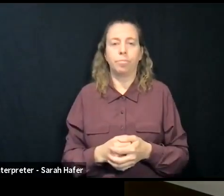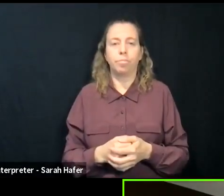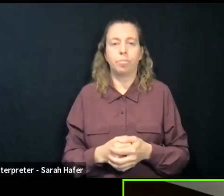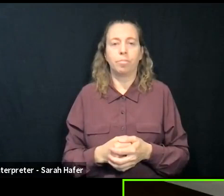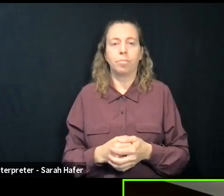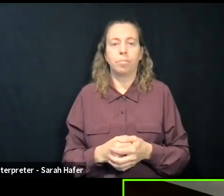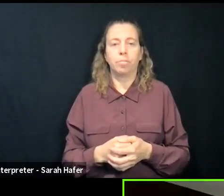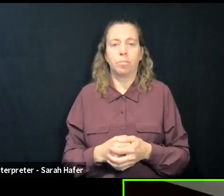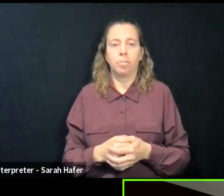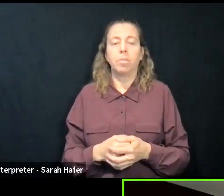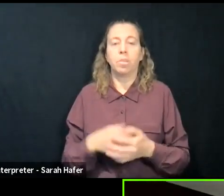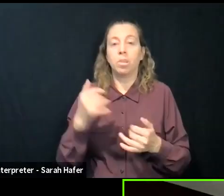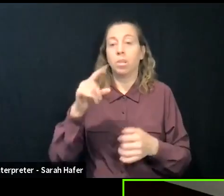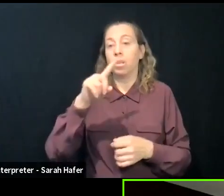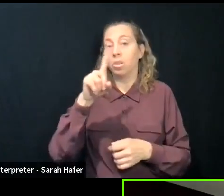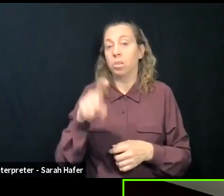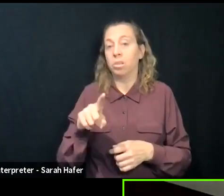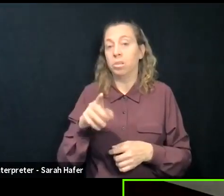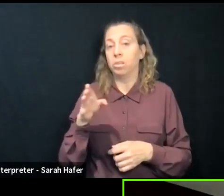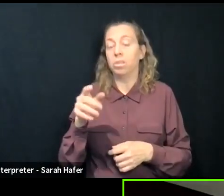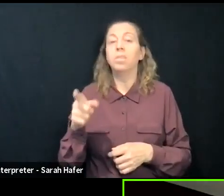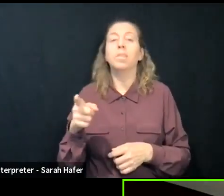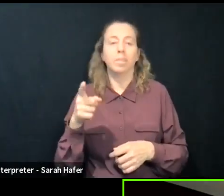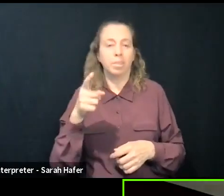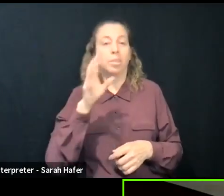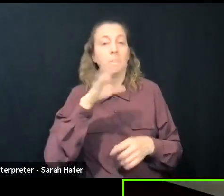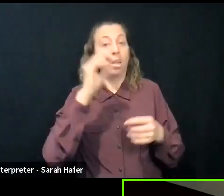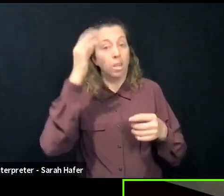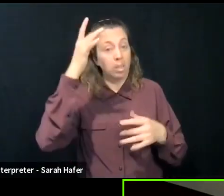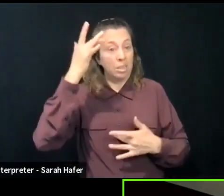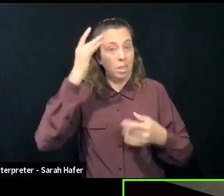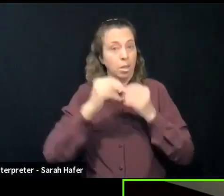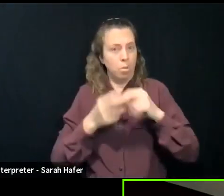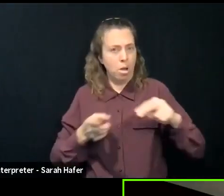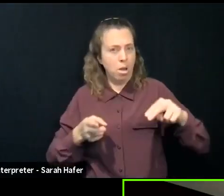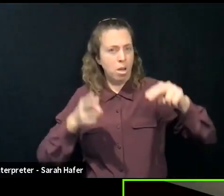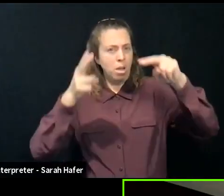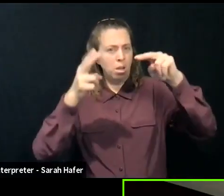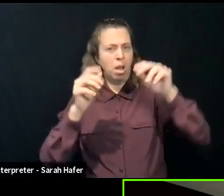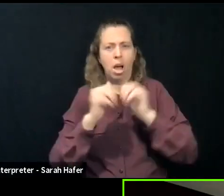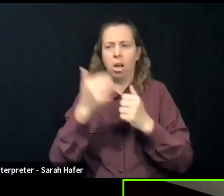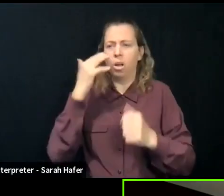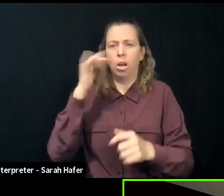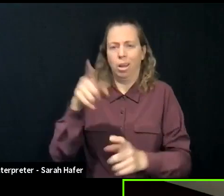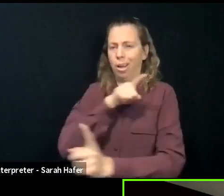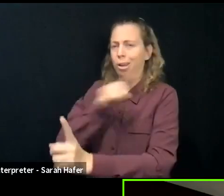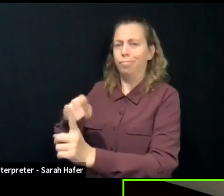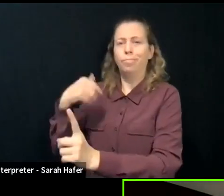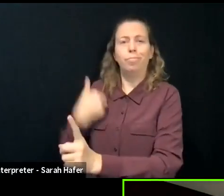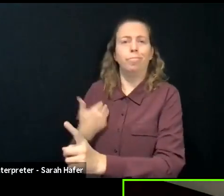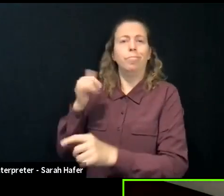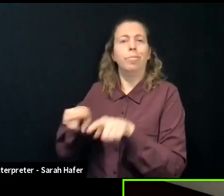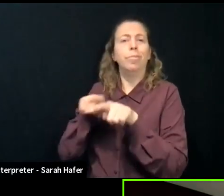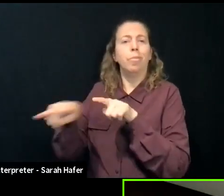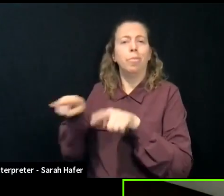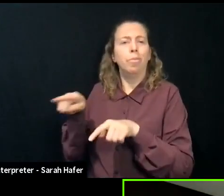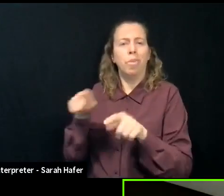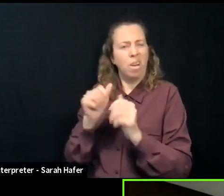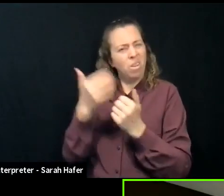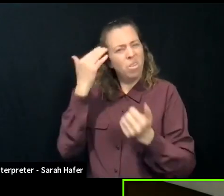Yeah, that's a good question. You know, we think that it's true because we have seen a similar